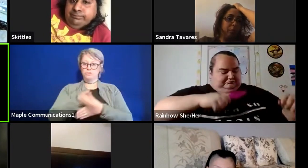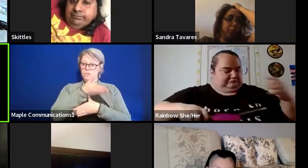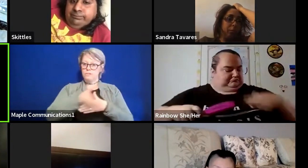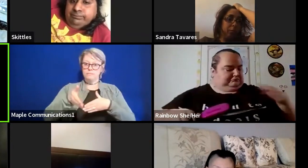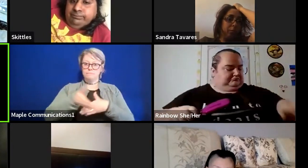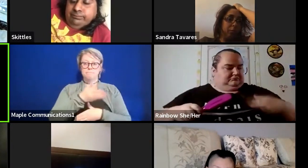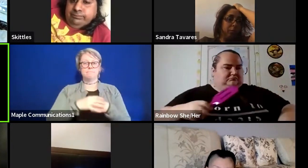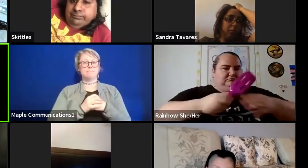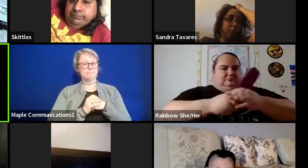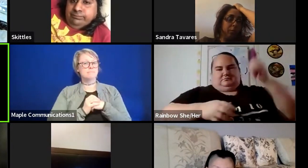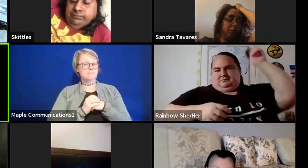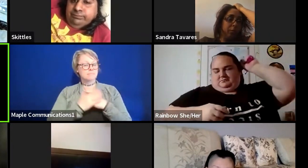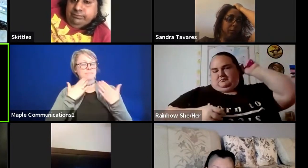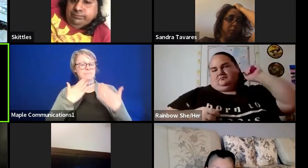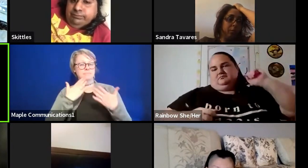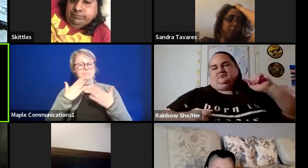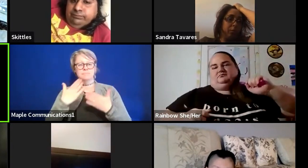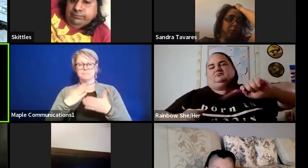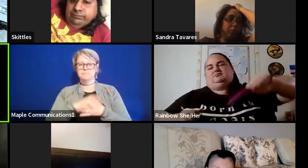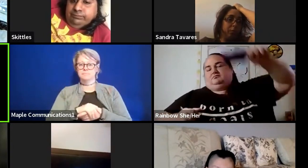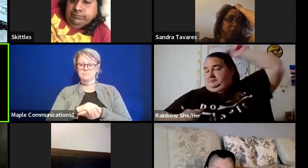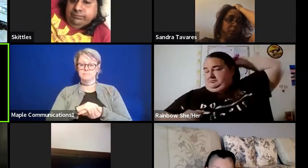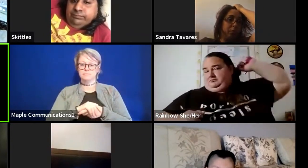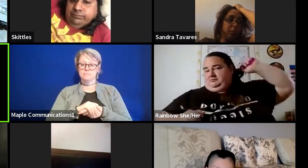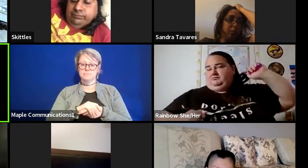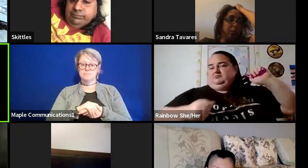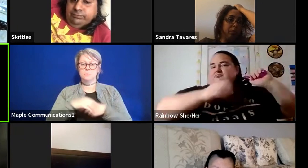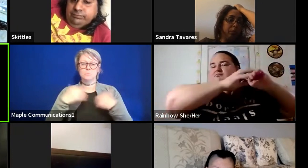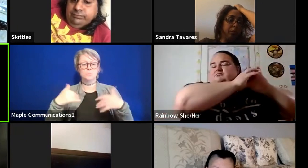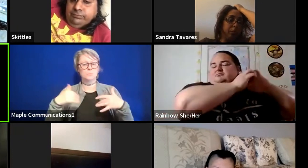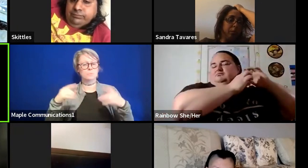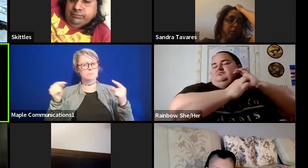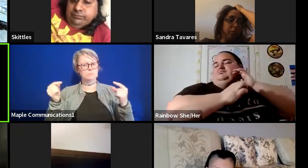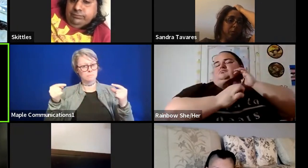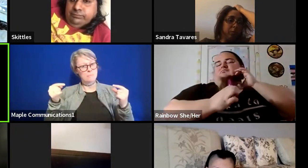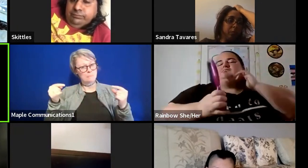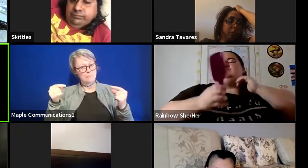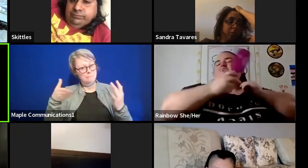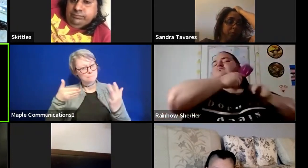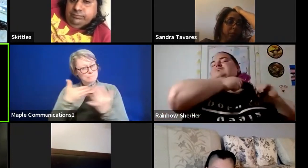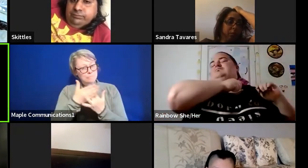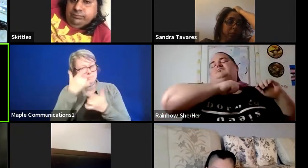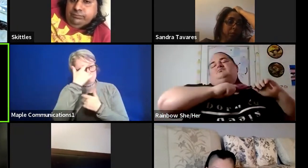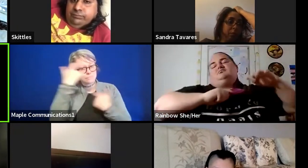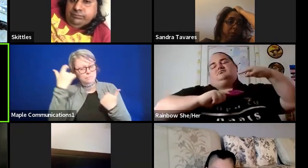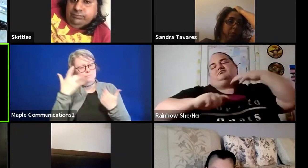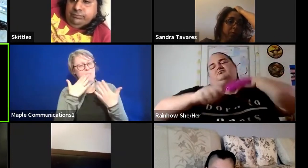share your experiences, and they're painful experiences sometimes. But the thing